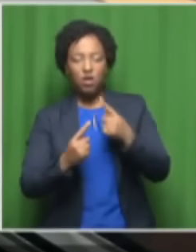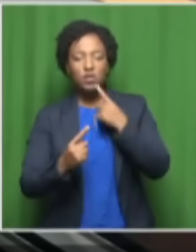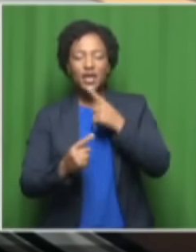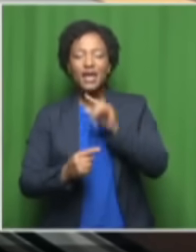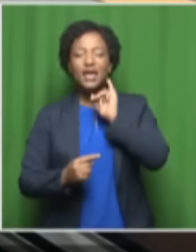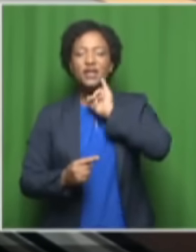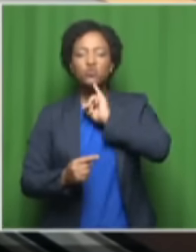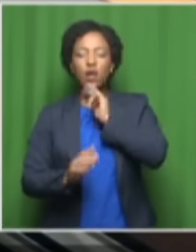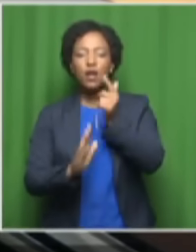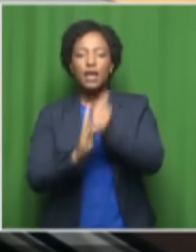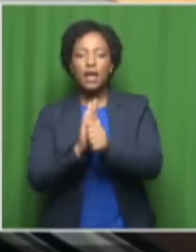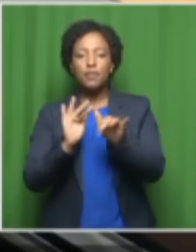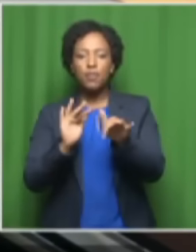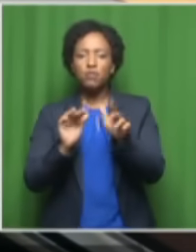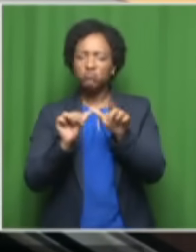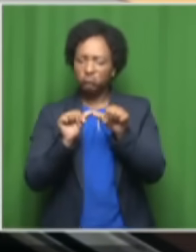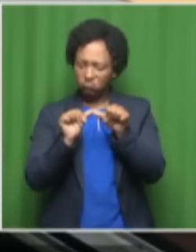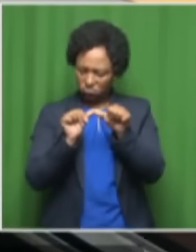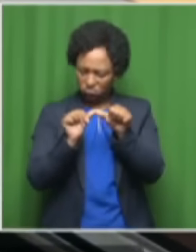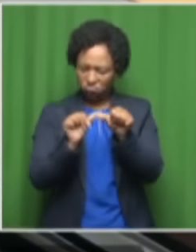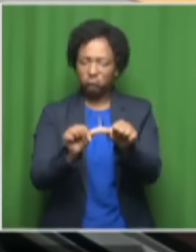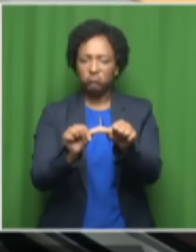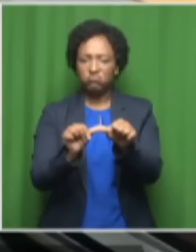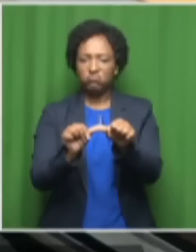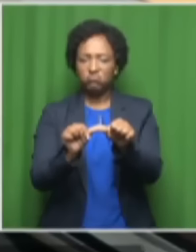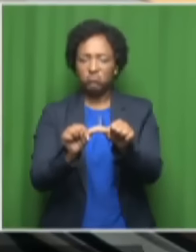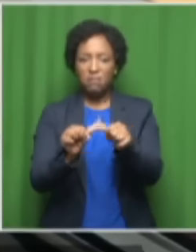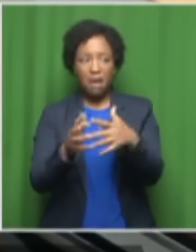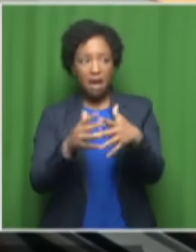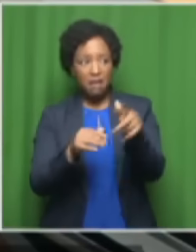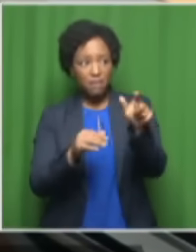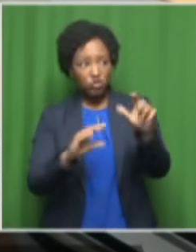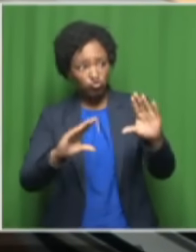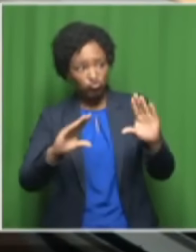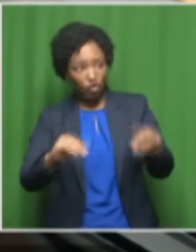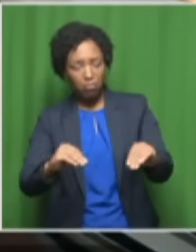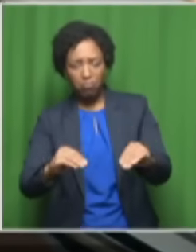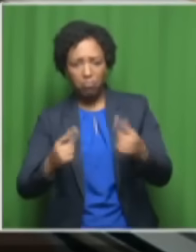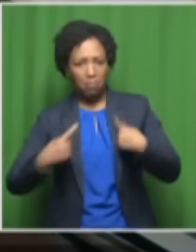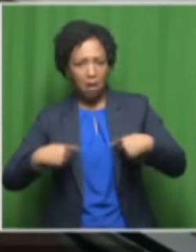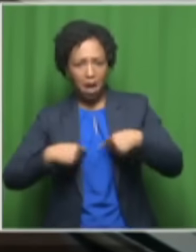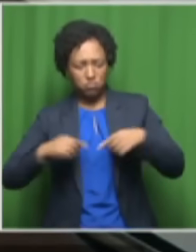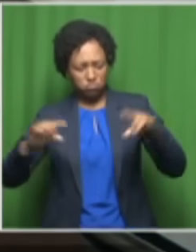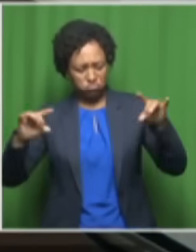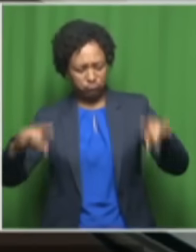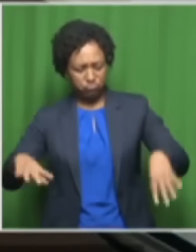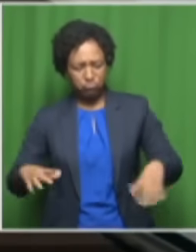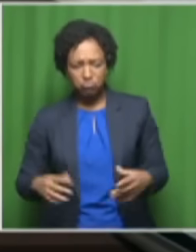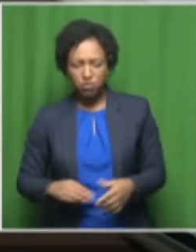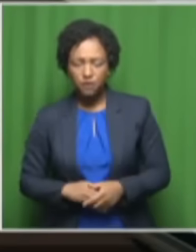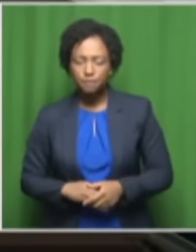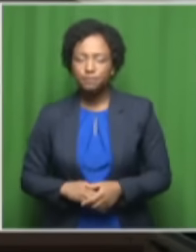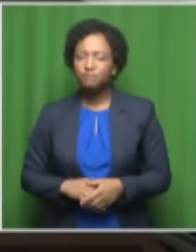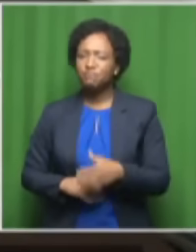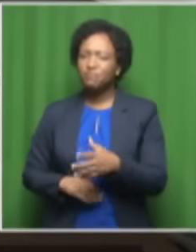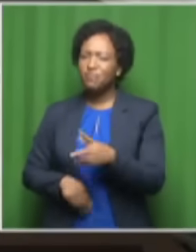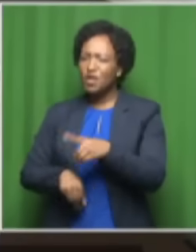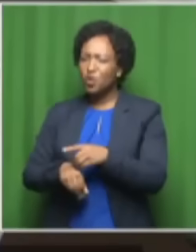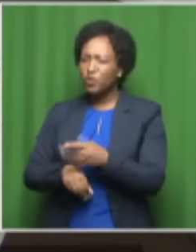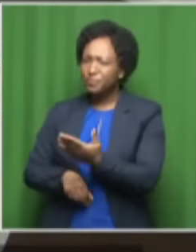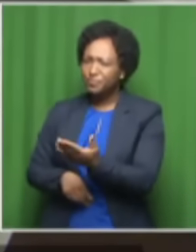genocide and will continue to do this. Nobody will stop us. So let's go, Doctor. What do you think? I